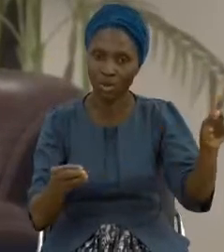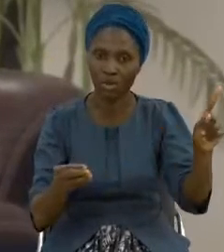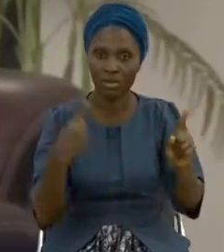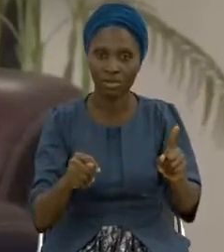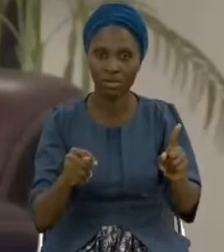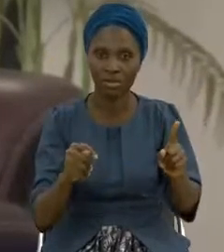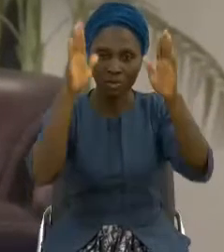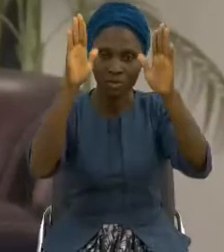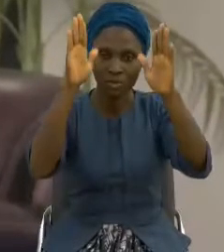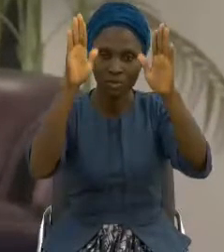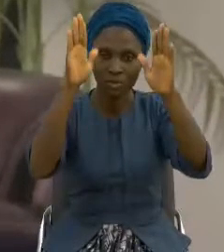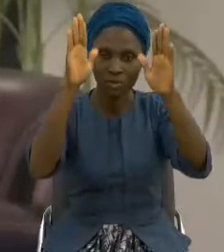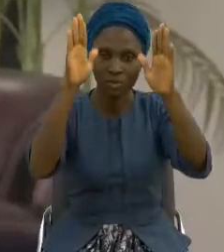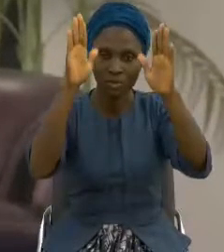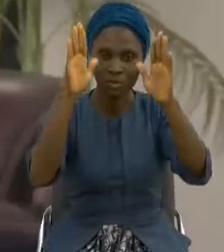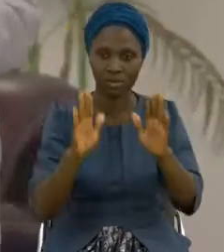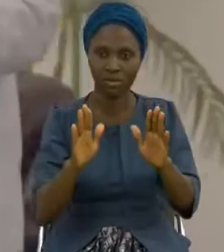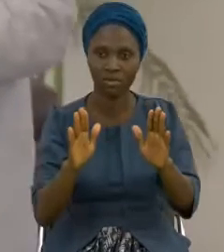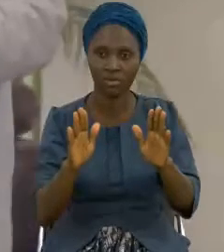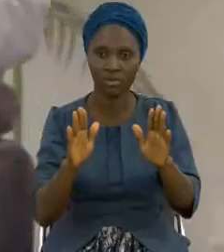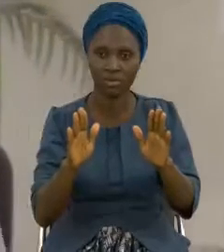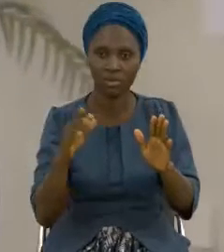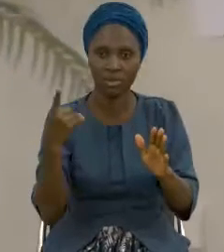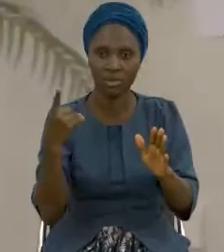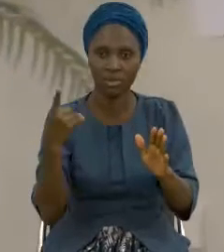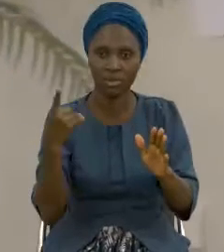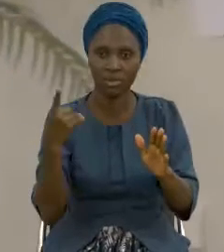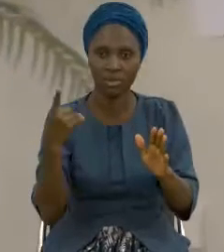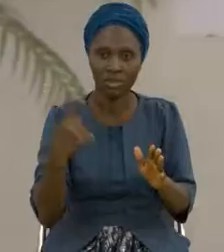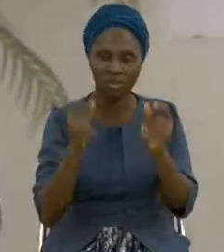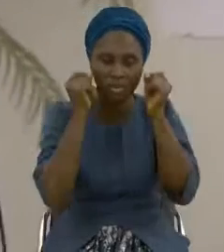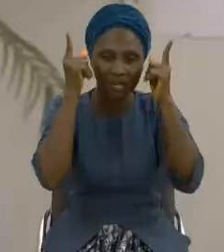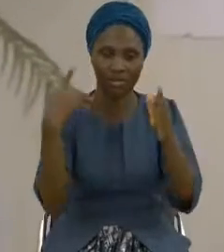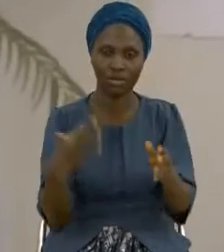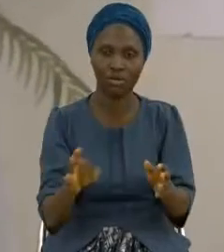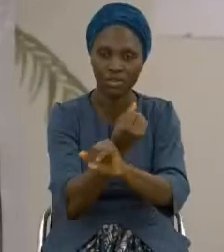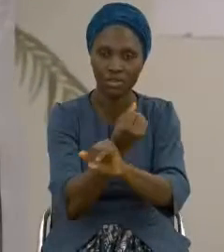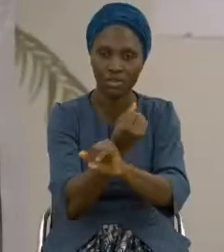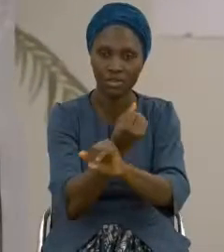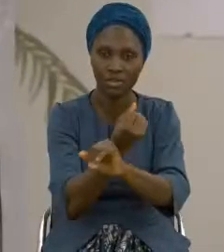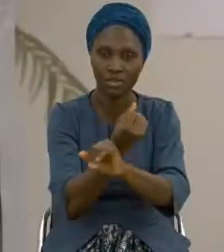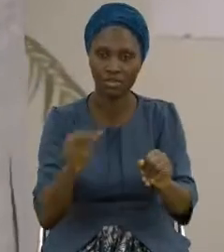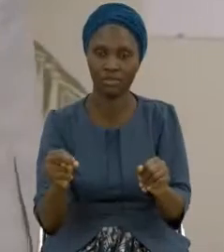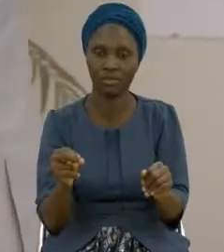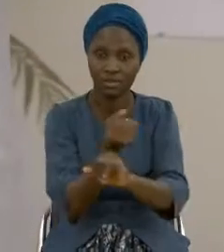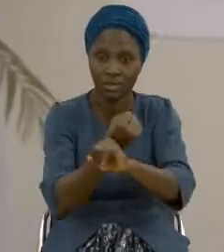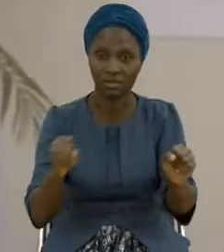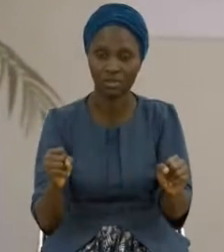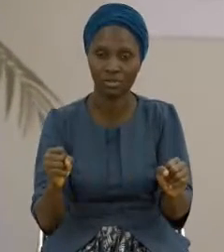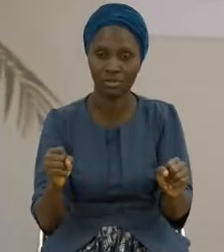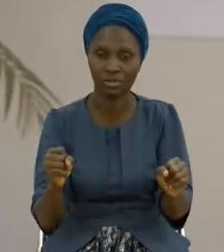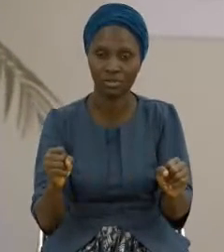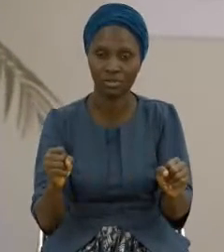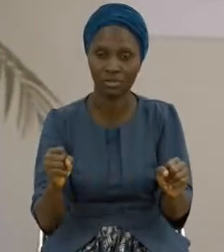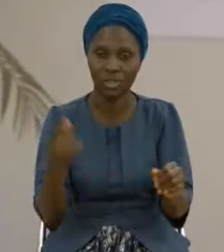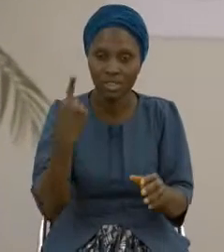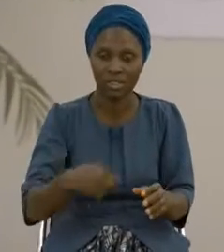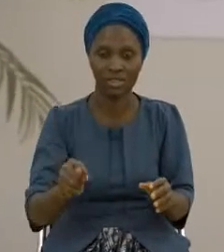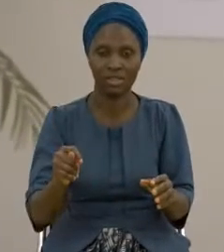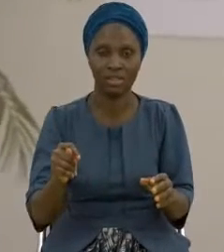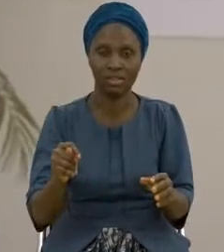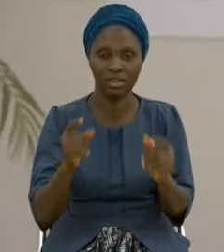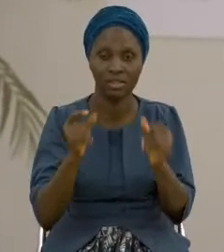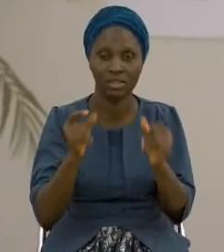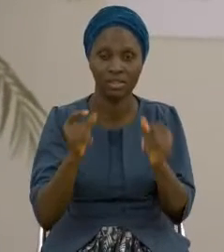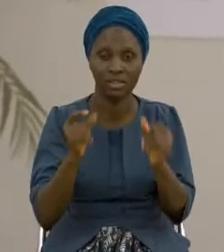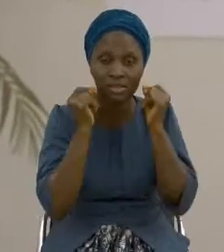the marvels of salvation for pardoned sinners. The marvels of salvation for